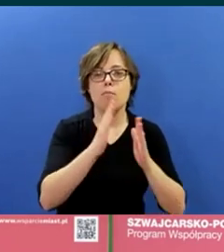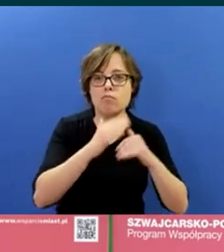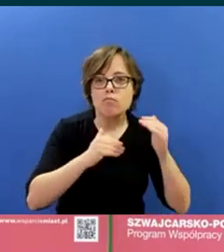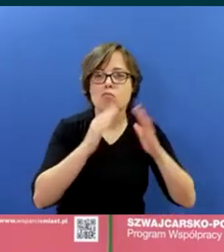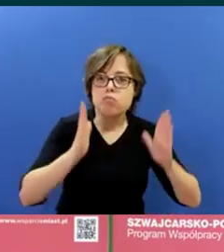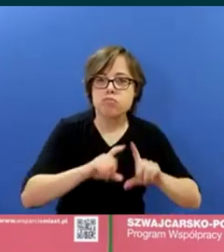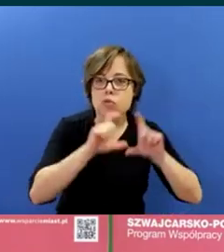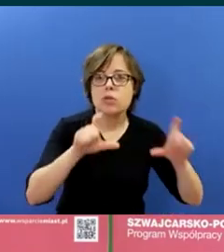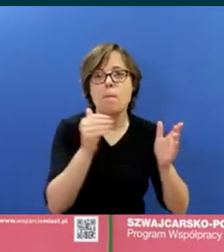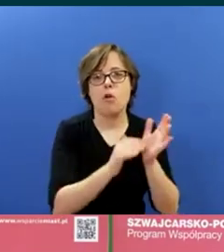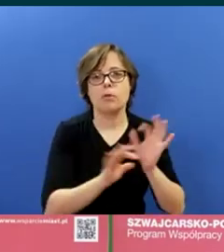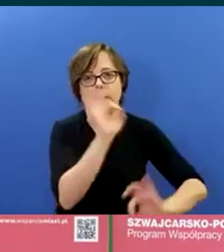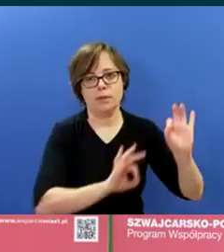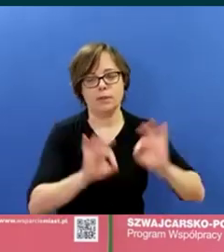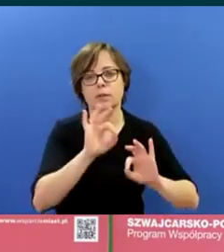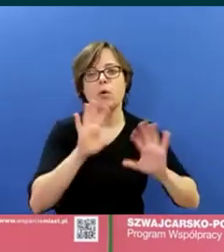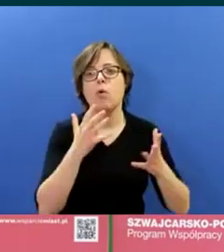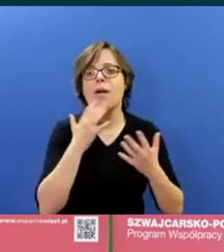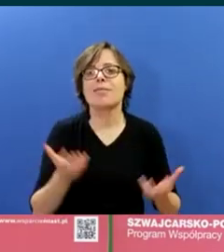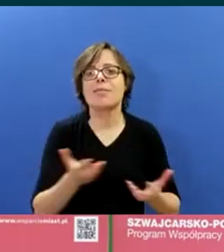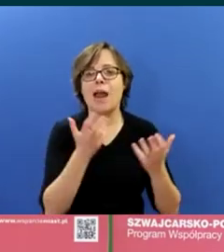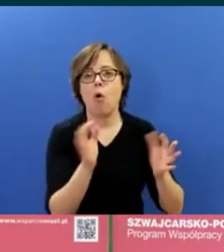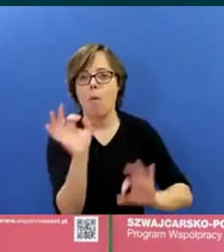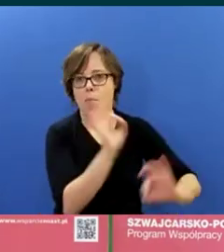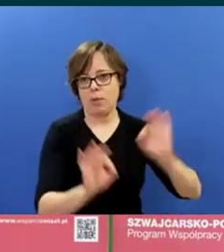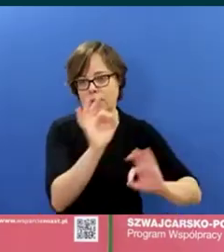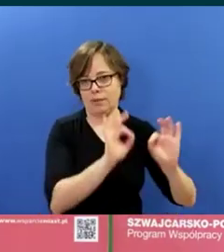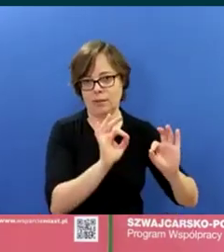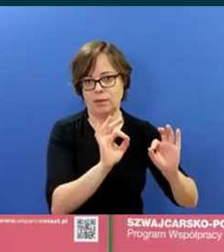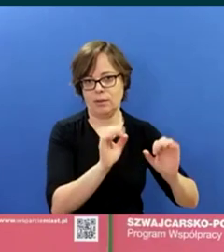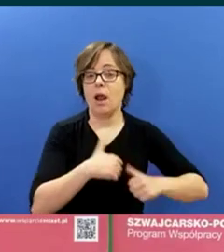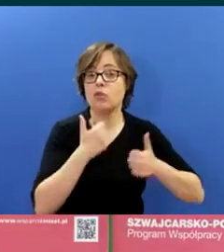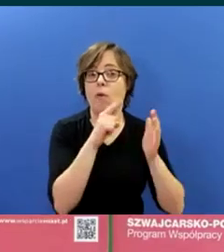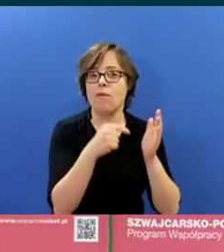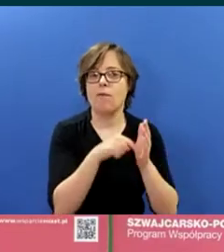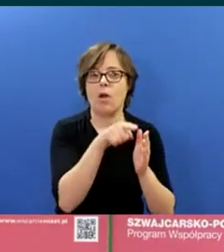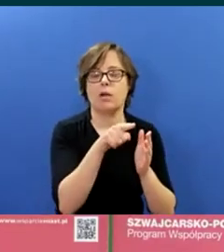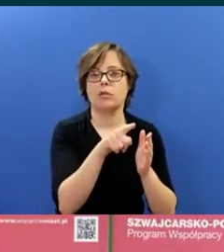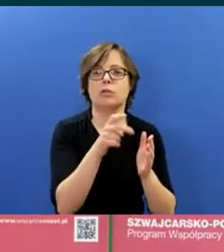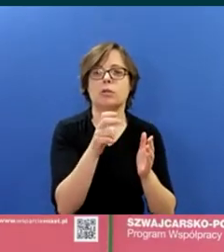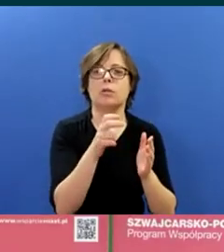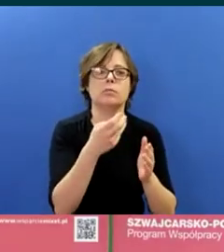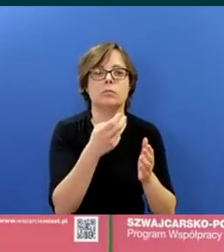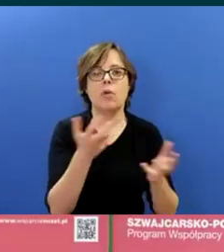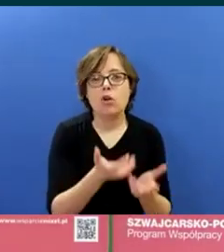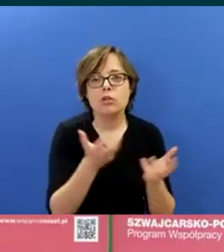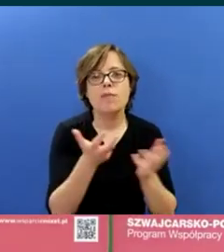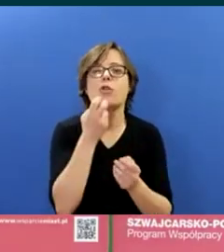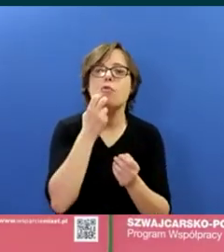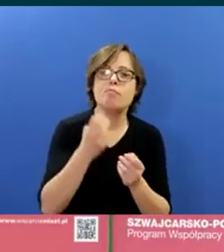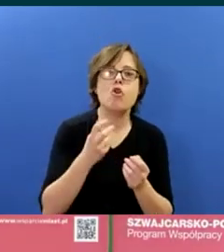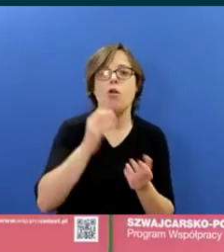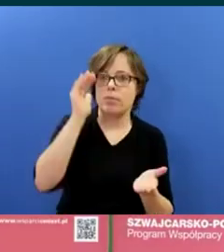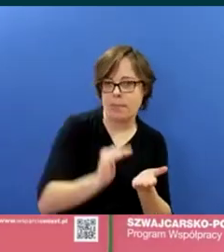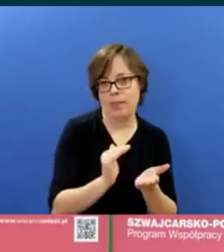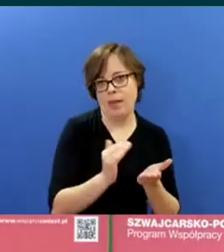those renowacji. U nas mówi się residents która whose ma na celu buildings need to zmniejszenie be właśnie thermally i żeby były modernized bardziej to efektywne limit energetycznie.